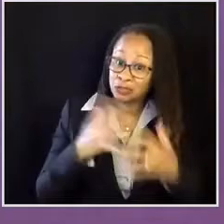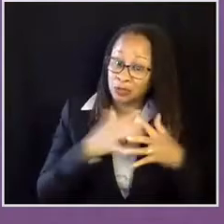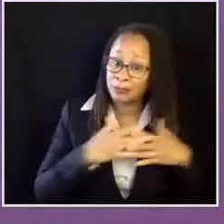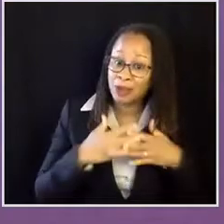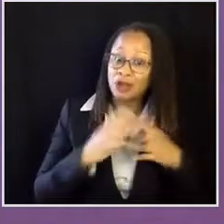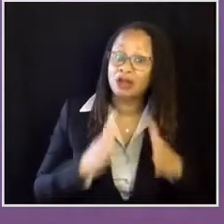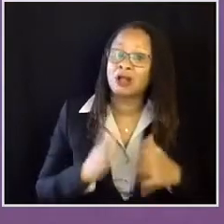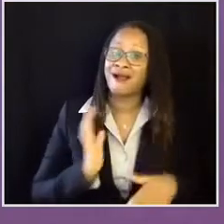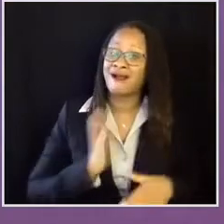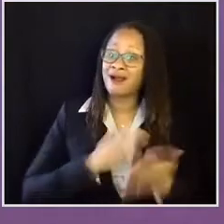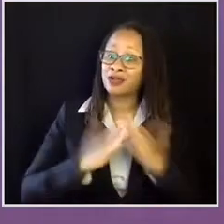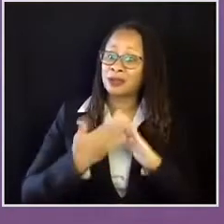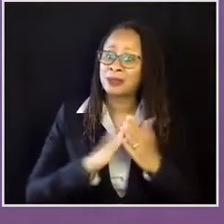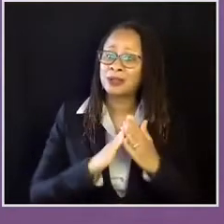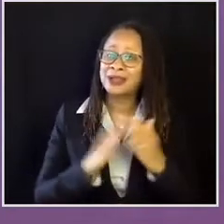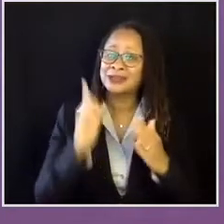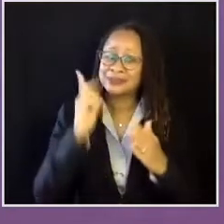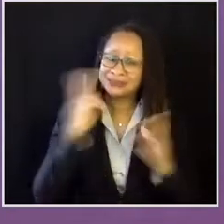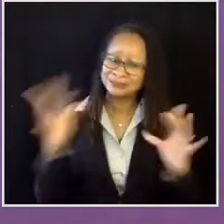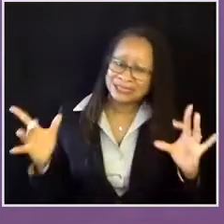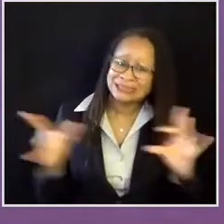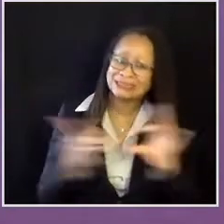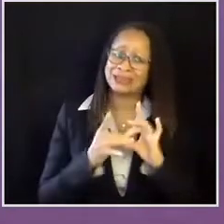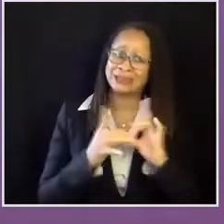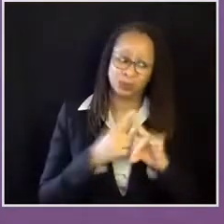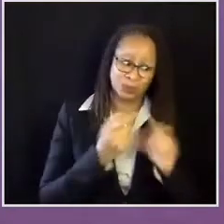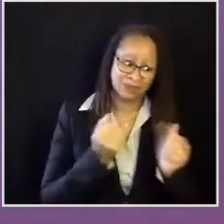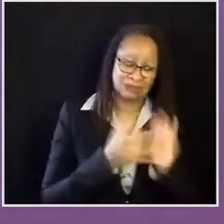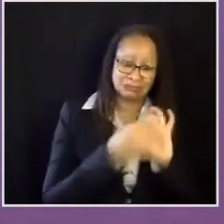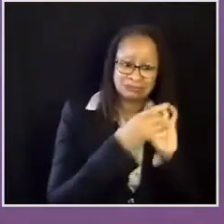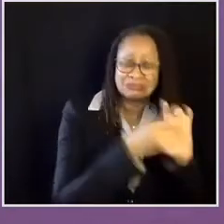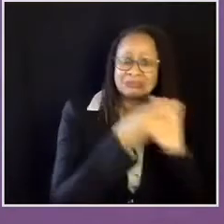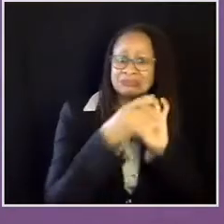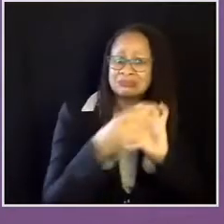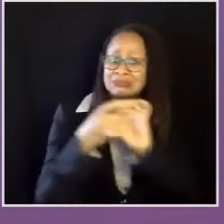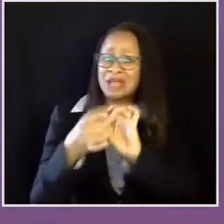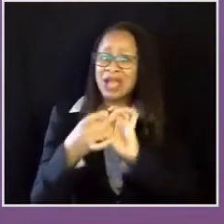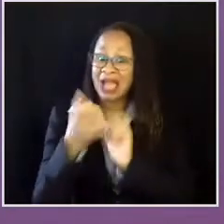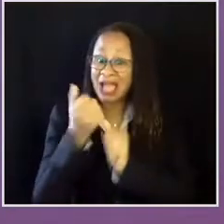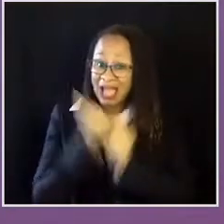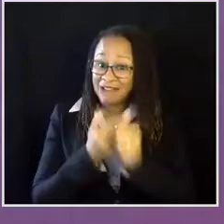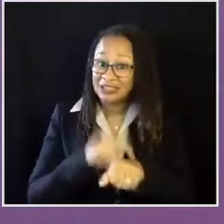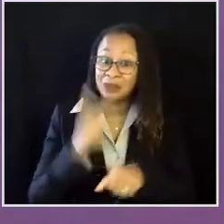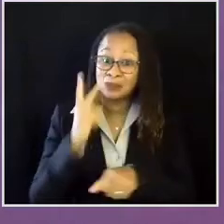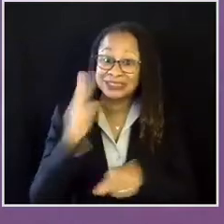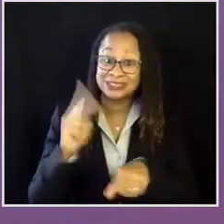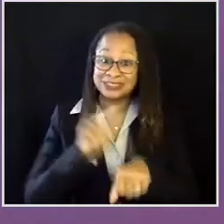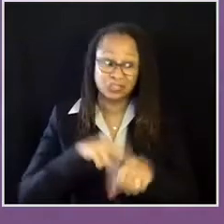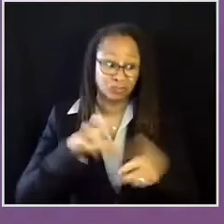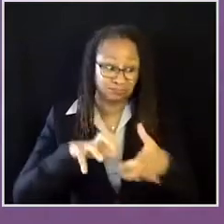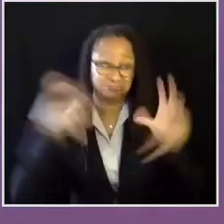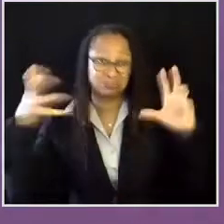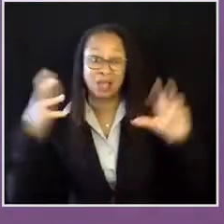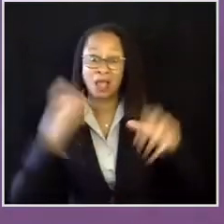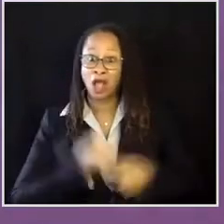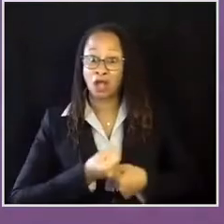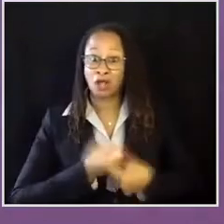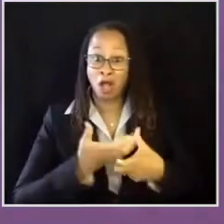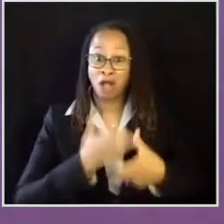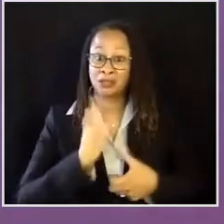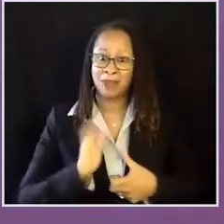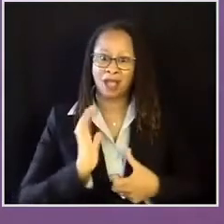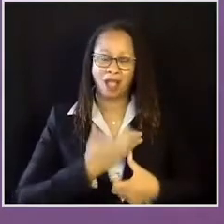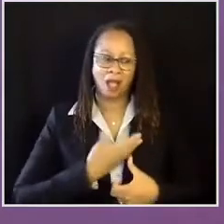communities, is connected to all of this. With every bout with nature's fury caused by our own inaction on climate